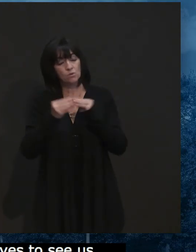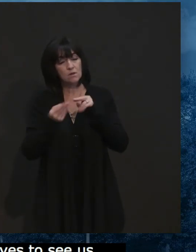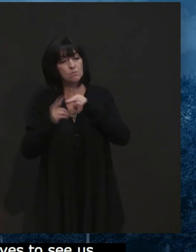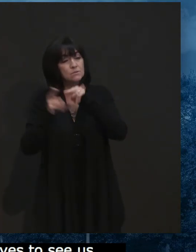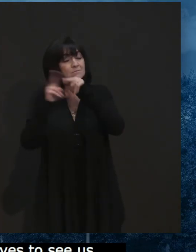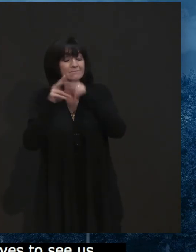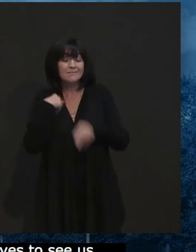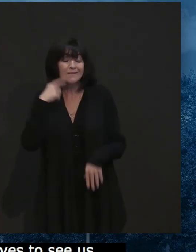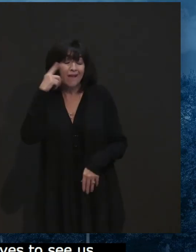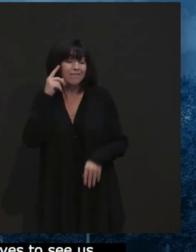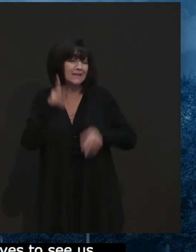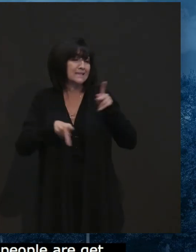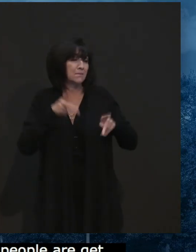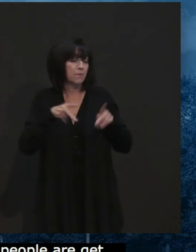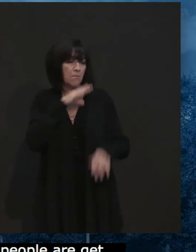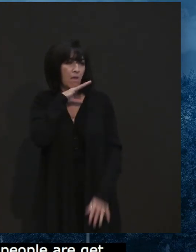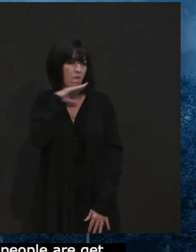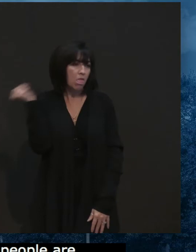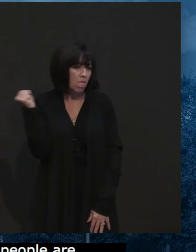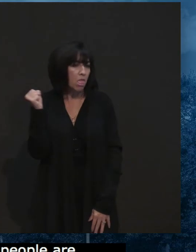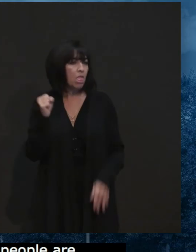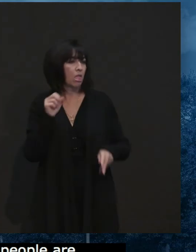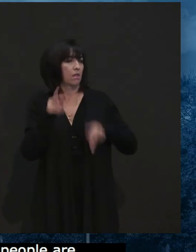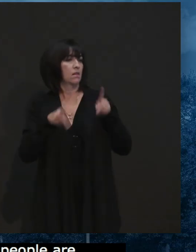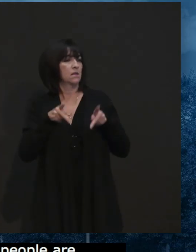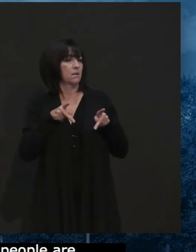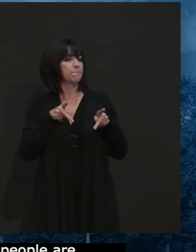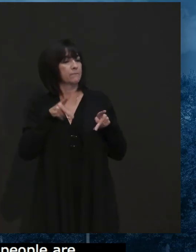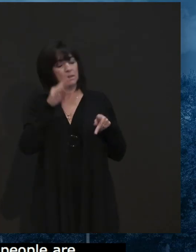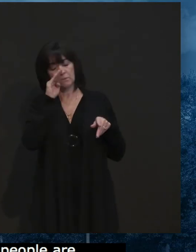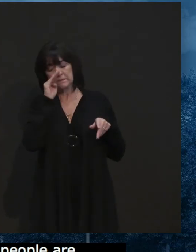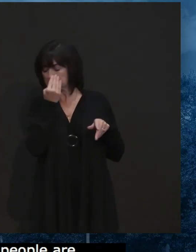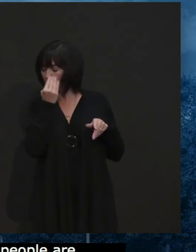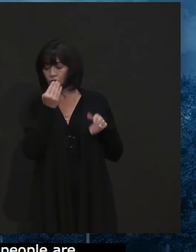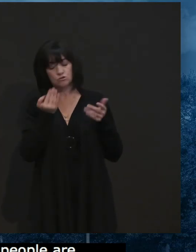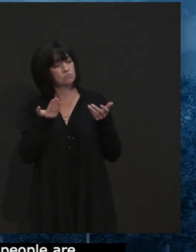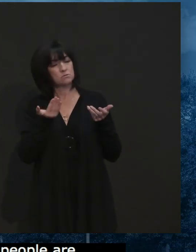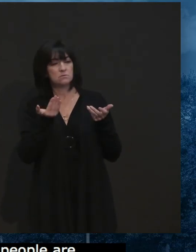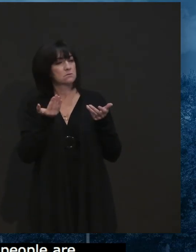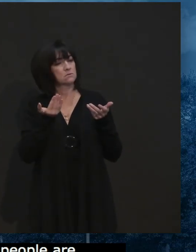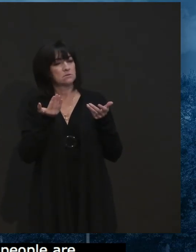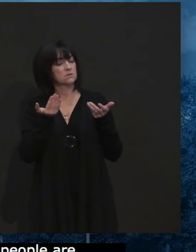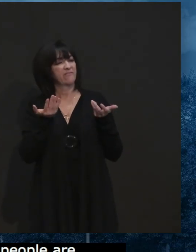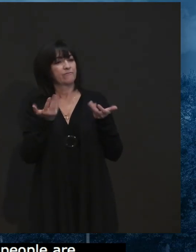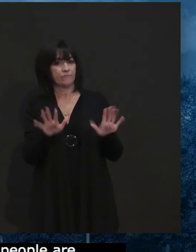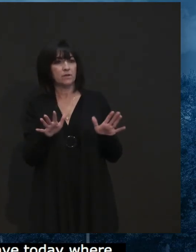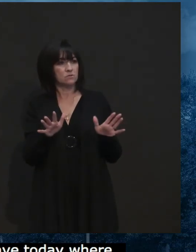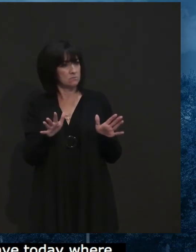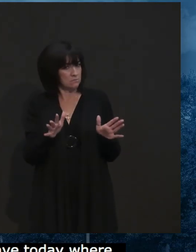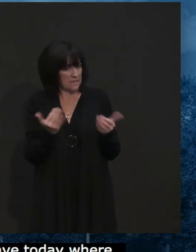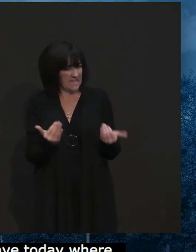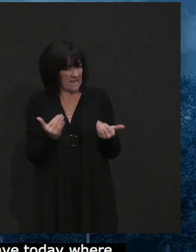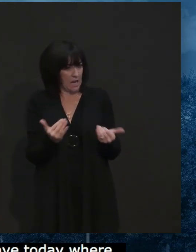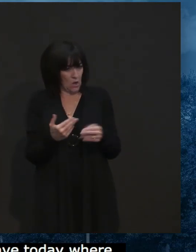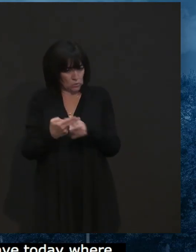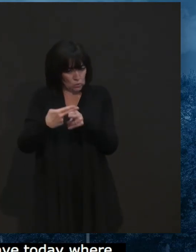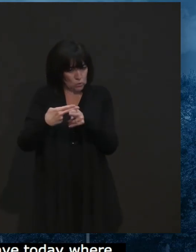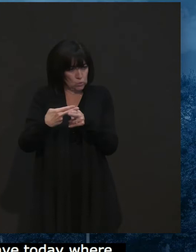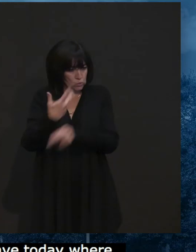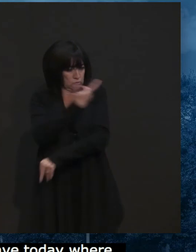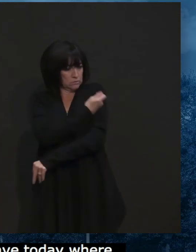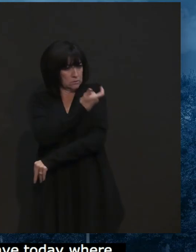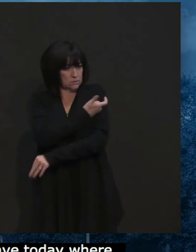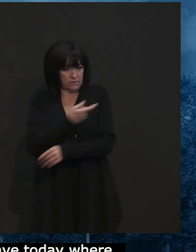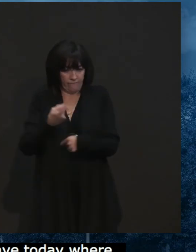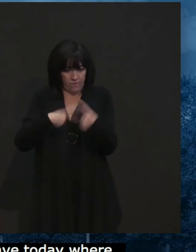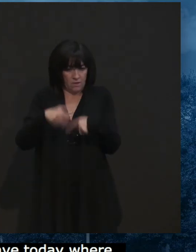and whatever. But when you see, like as we have today, where we've got a vaccine coming, come on, let's hang in there. Let's buckle